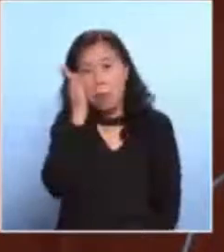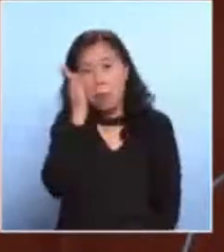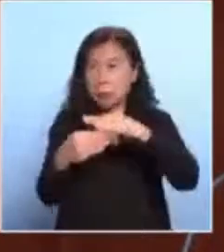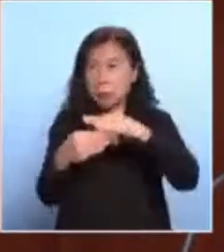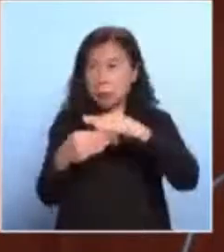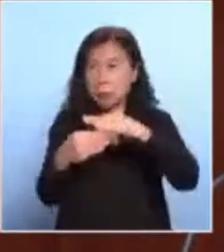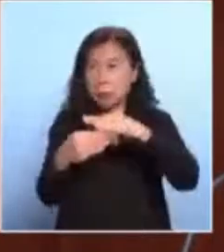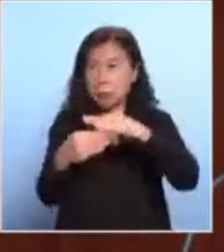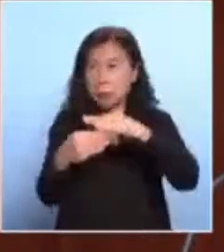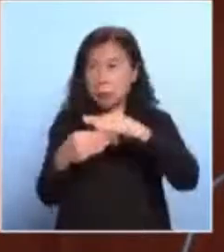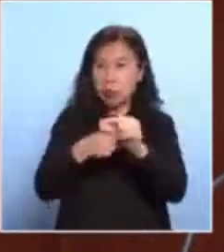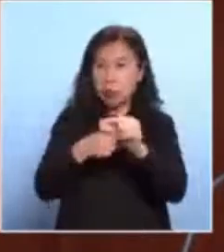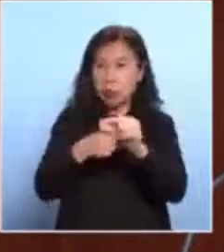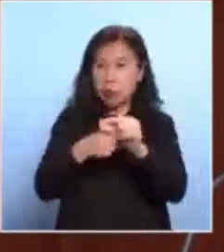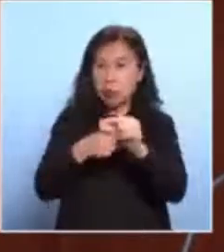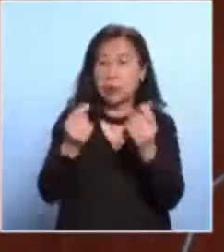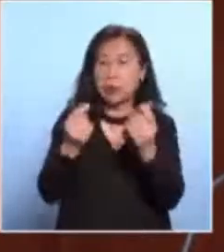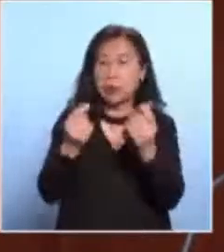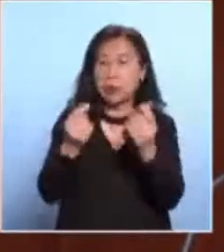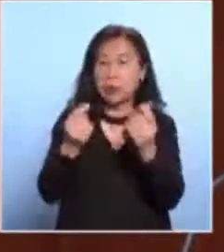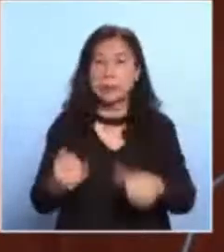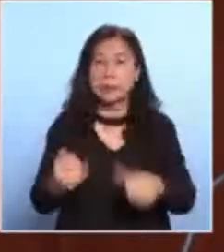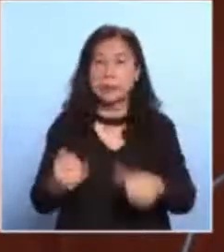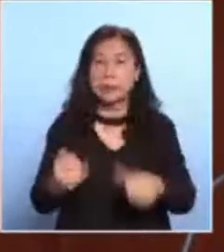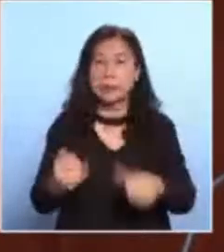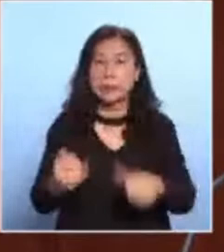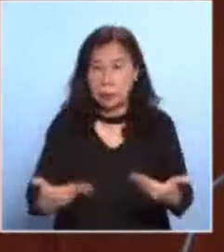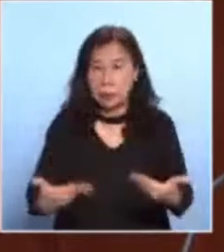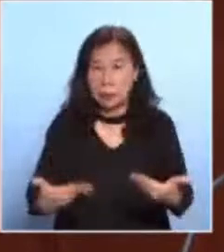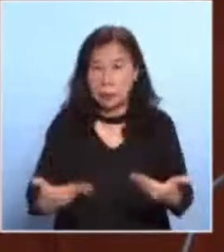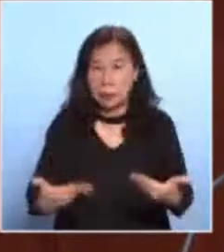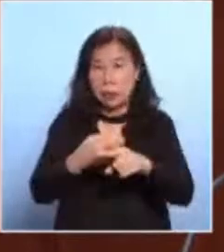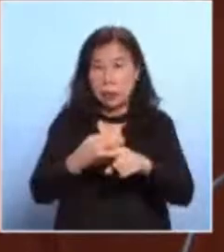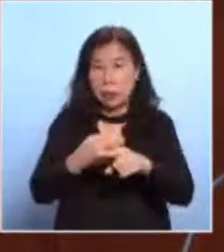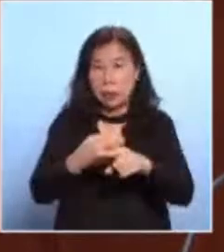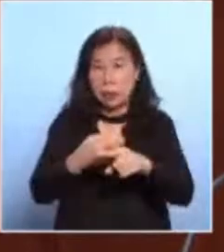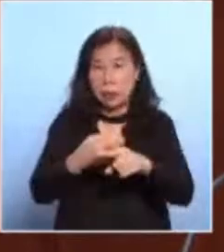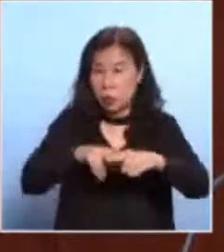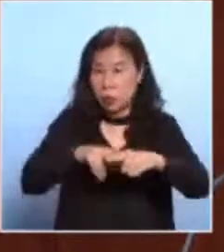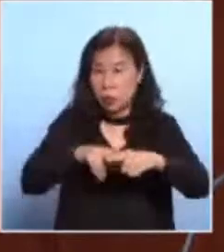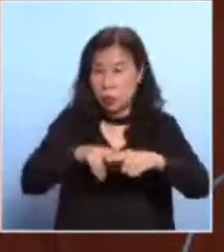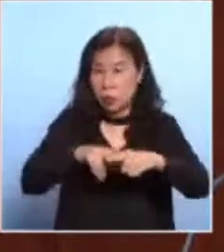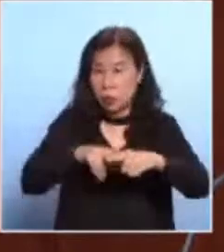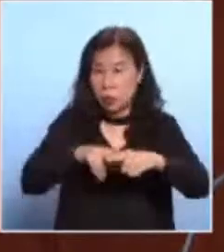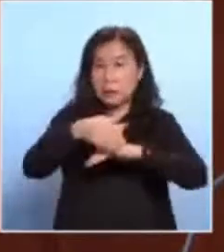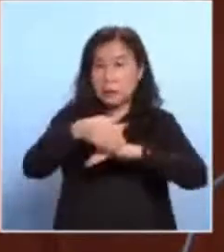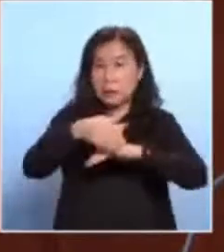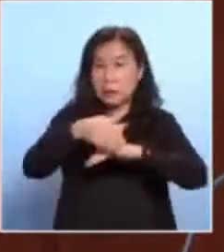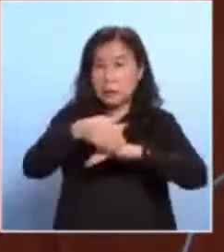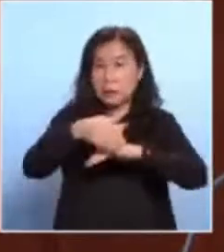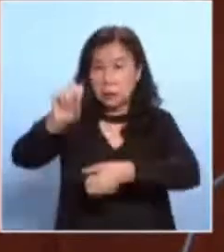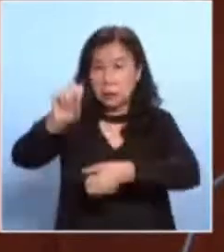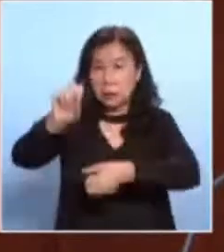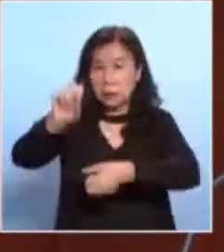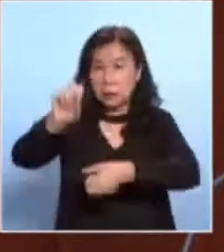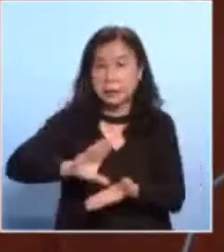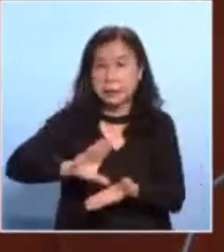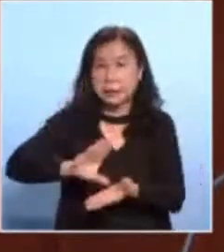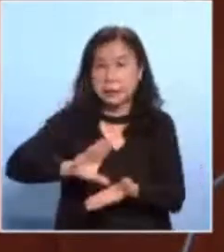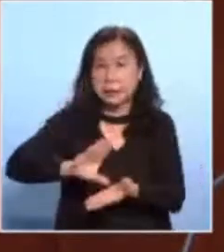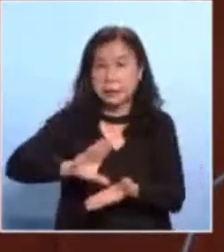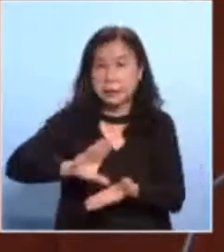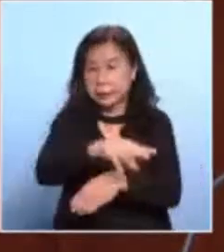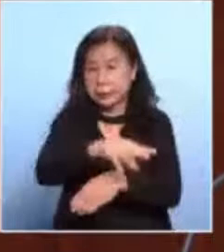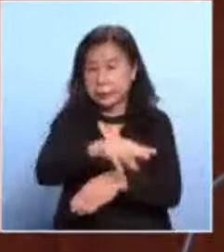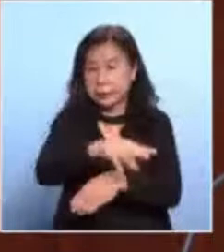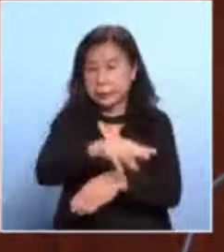particularly those living in SDUs. The second round of the program will begin at the end of this month, including such new elements as